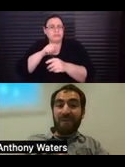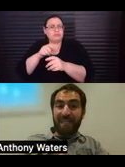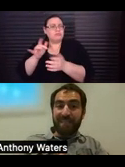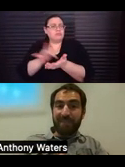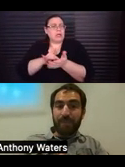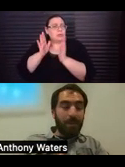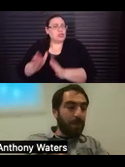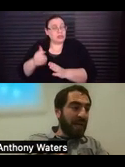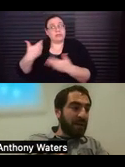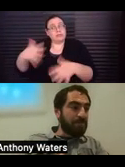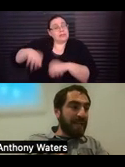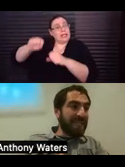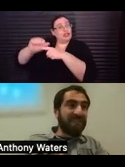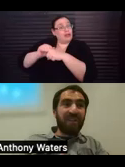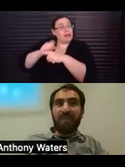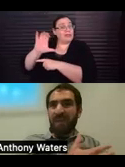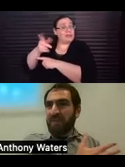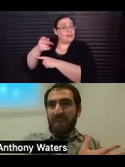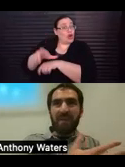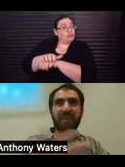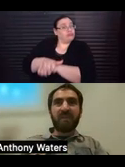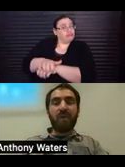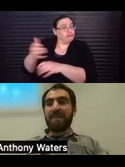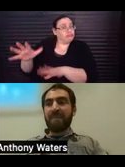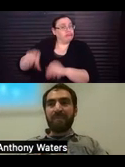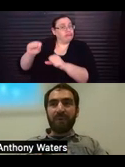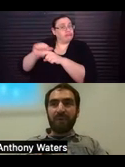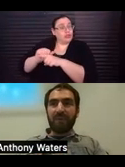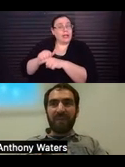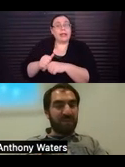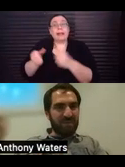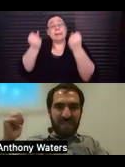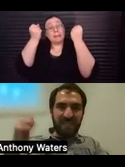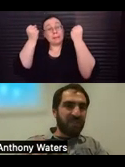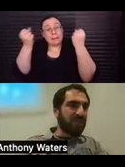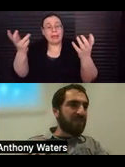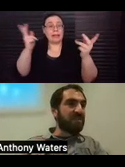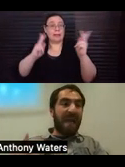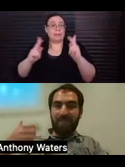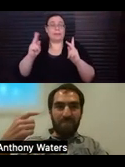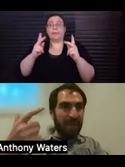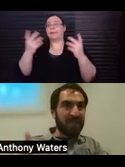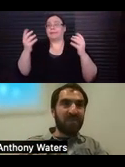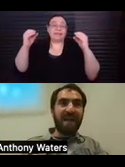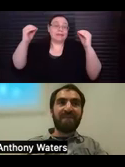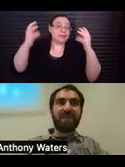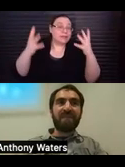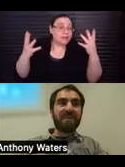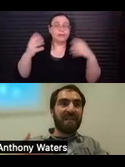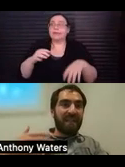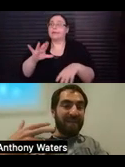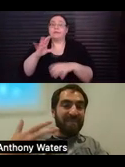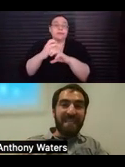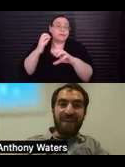CPR trained. And, so many people, teachers, bus